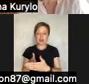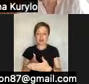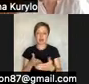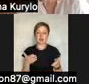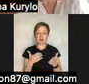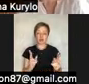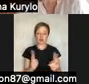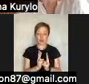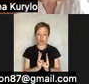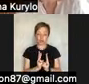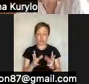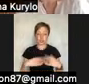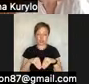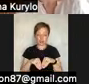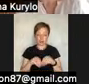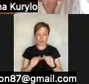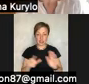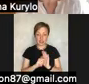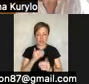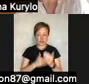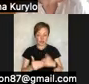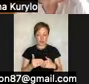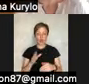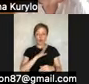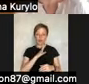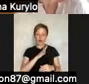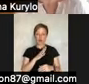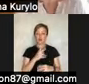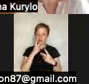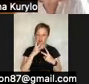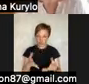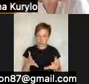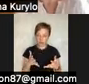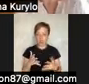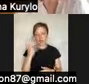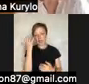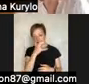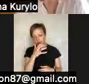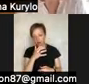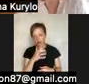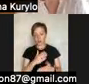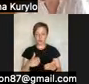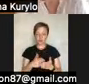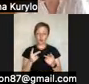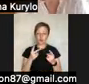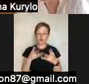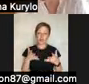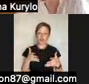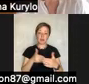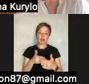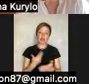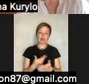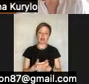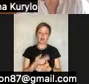to the barriers that the families uh with children with disabilities face they could be visible or invisible